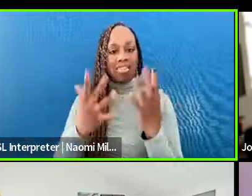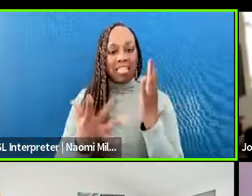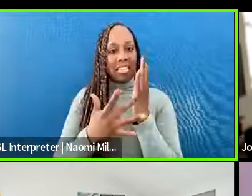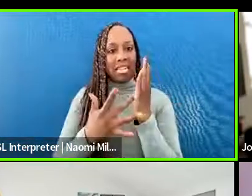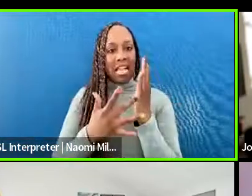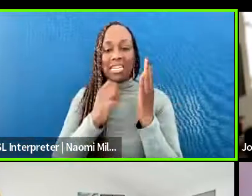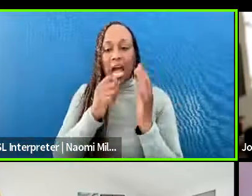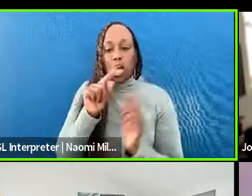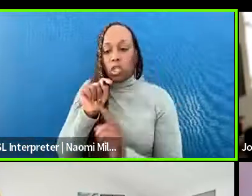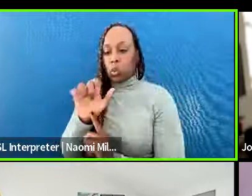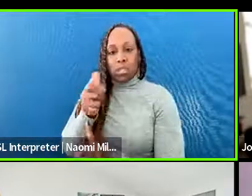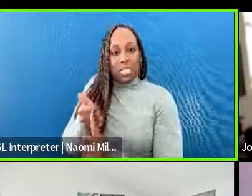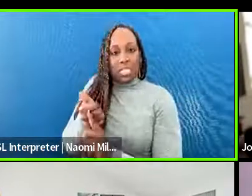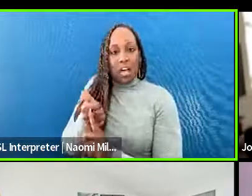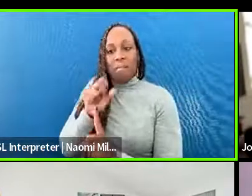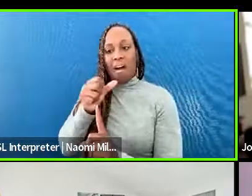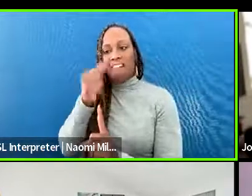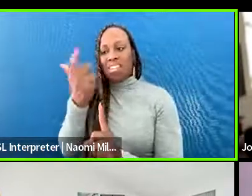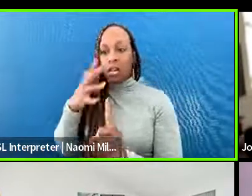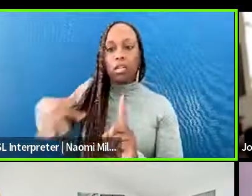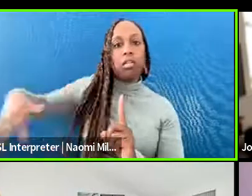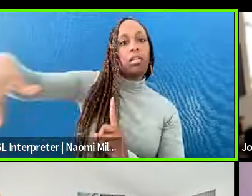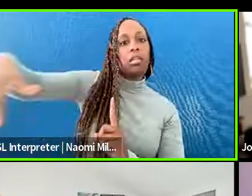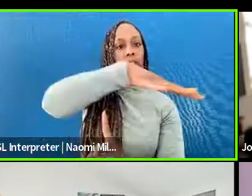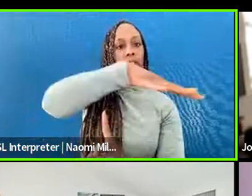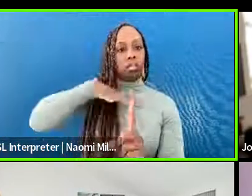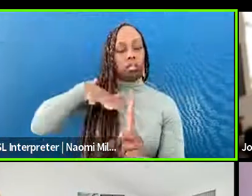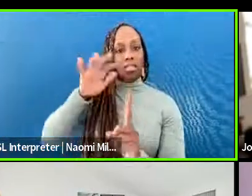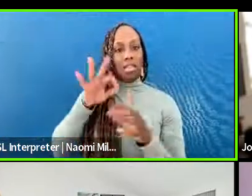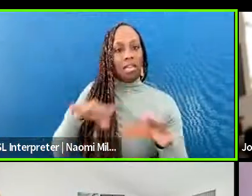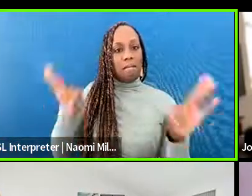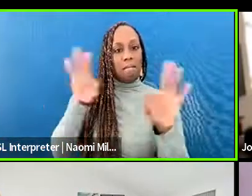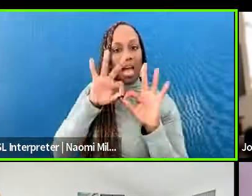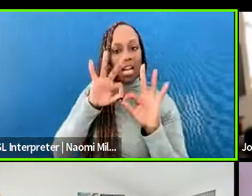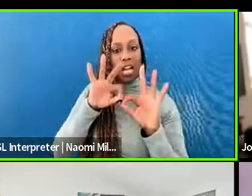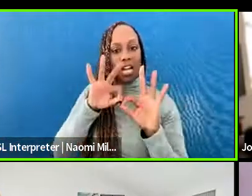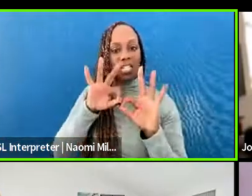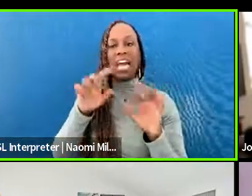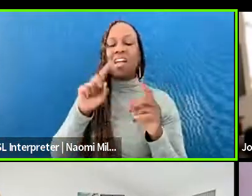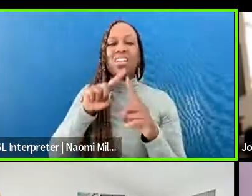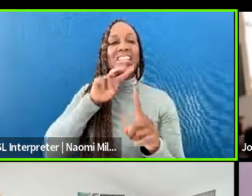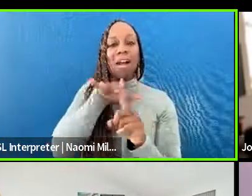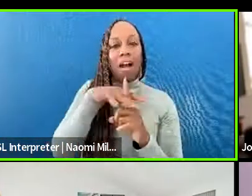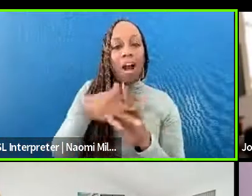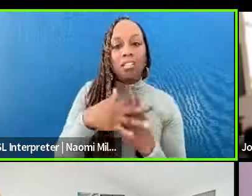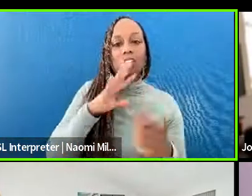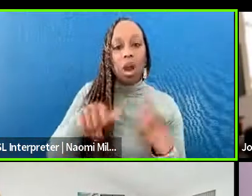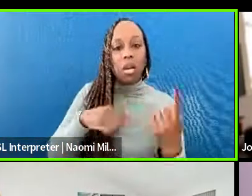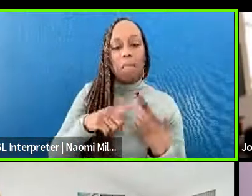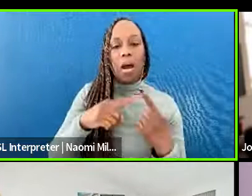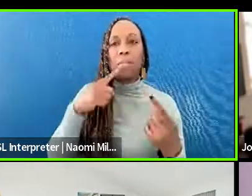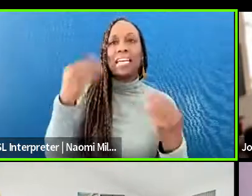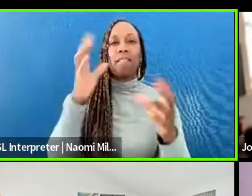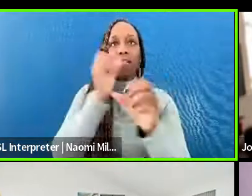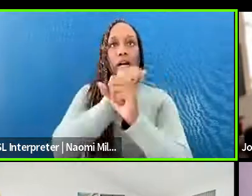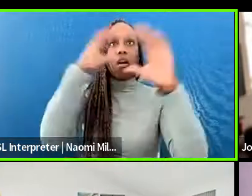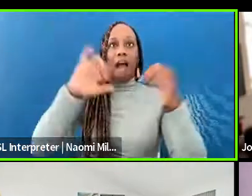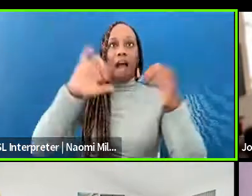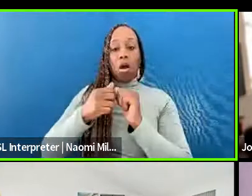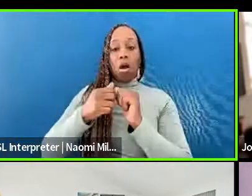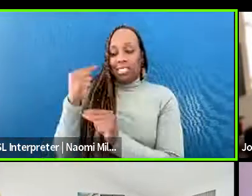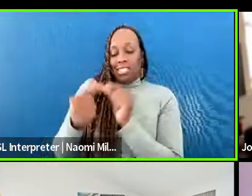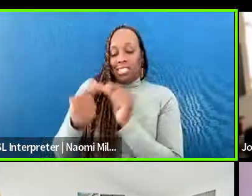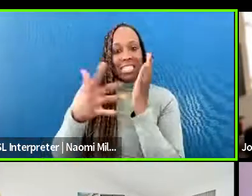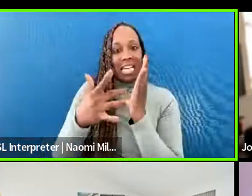tool itself, matters. And that's the context stuff that folks are saying, but just to kind of give a vision of a way that genetic testing could